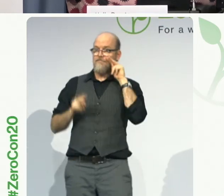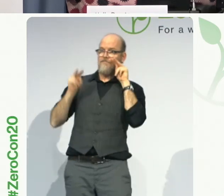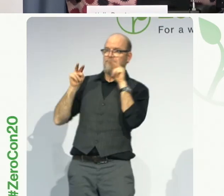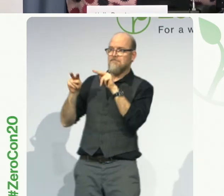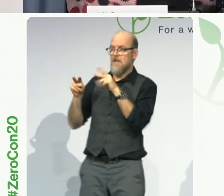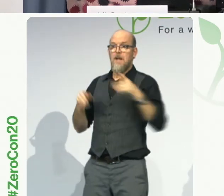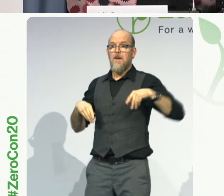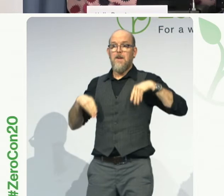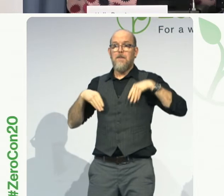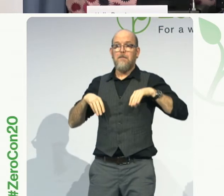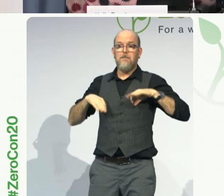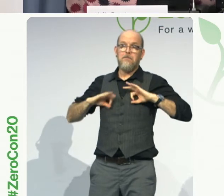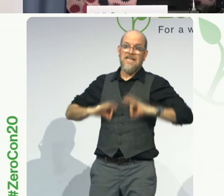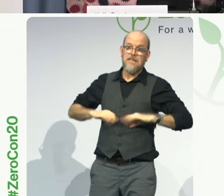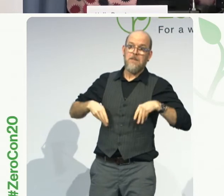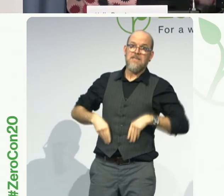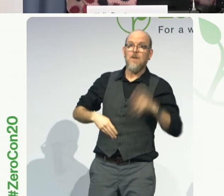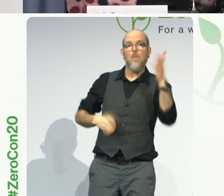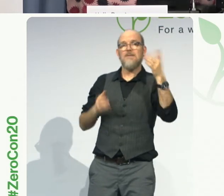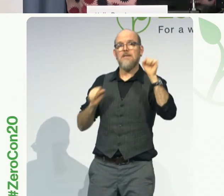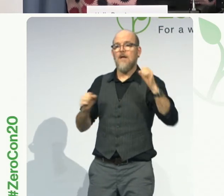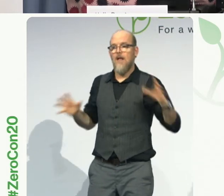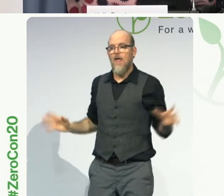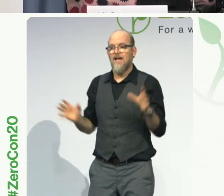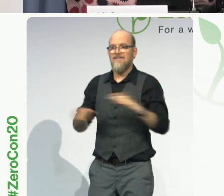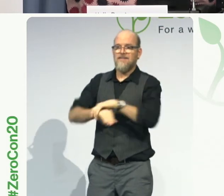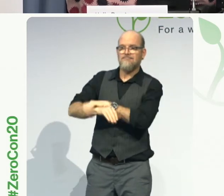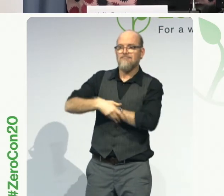we are very proud now because we just